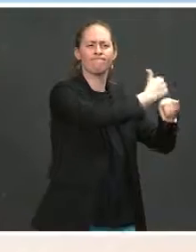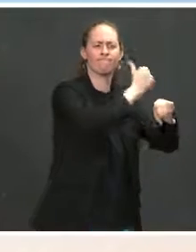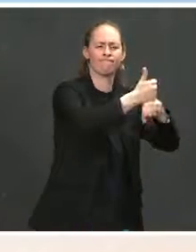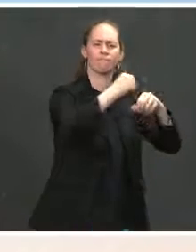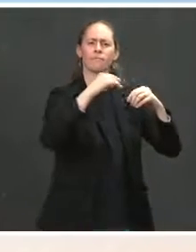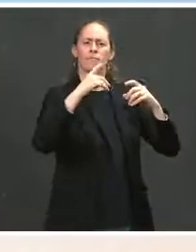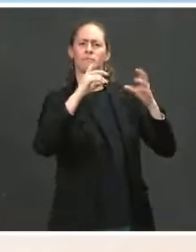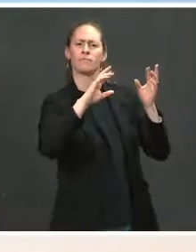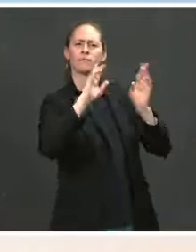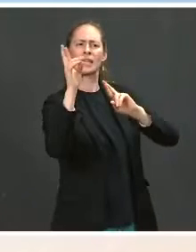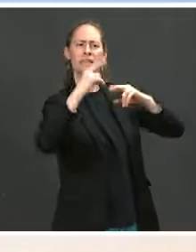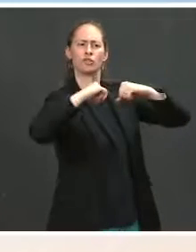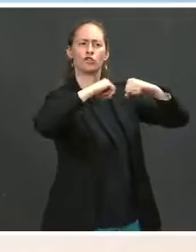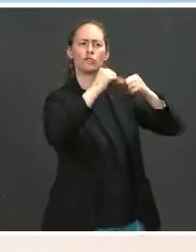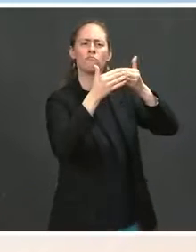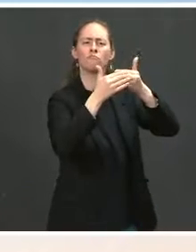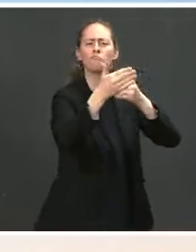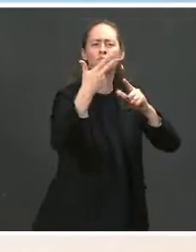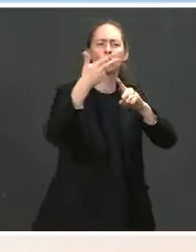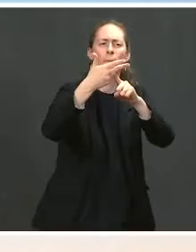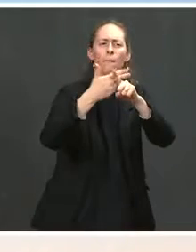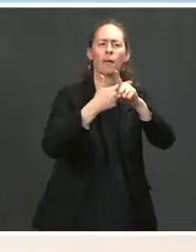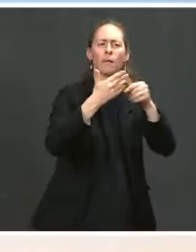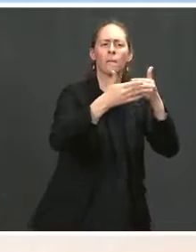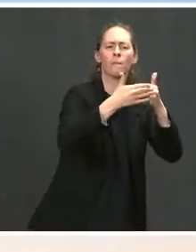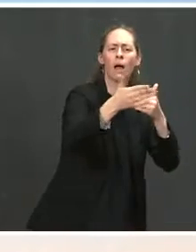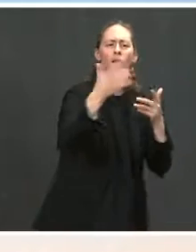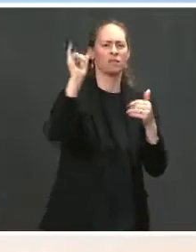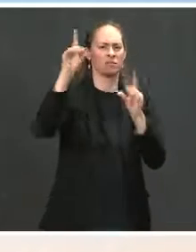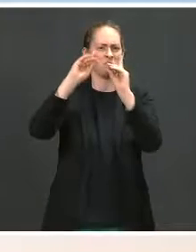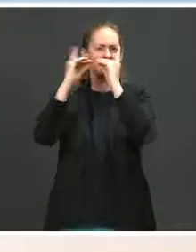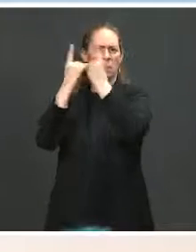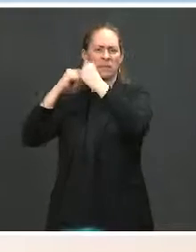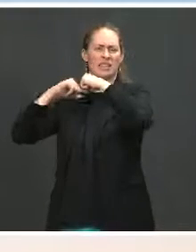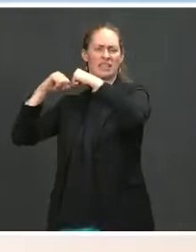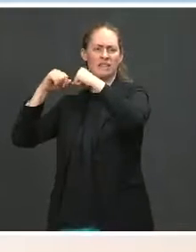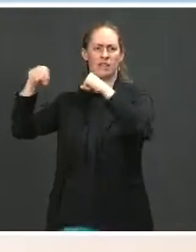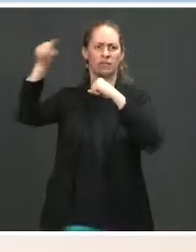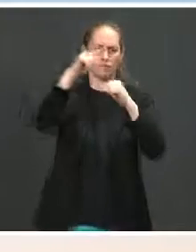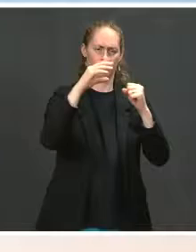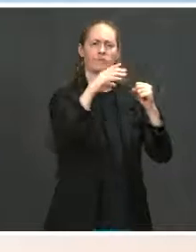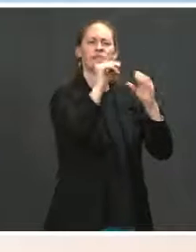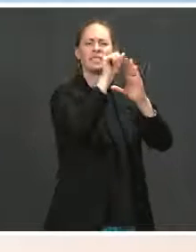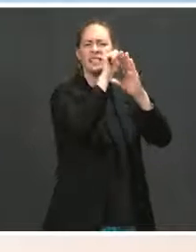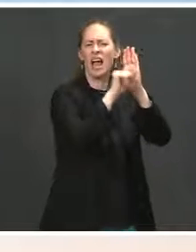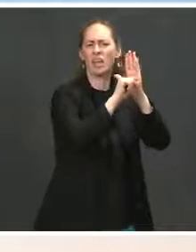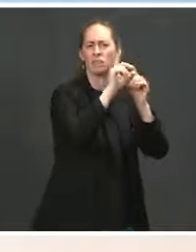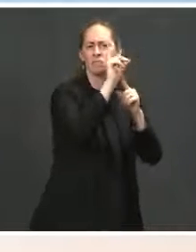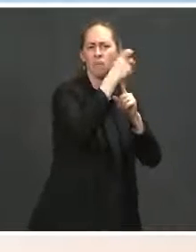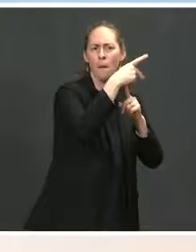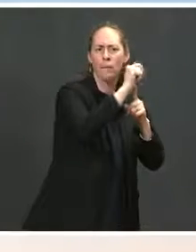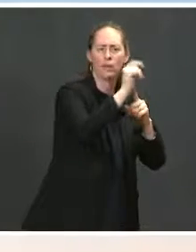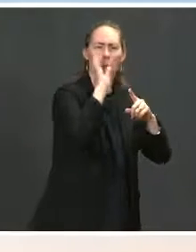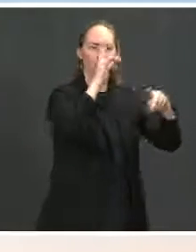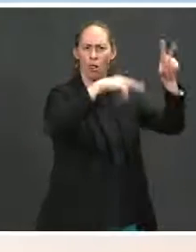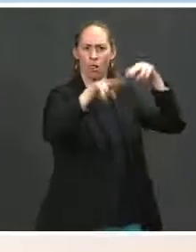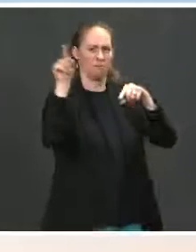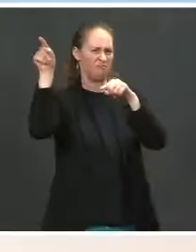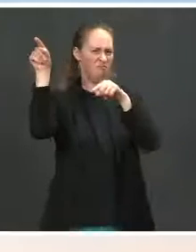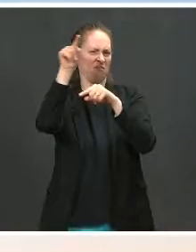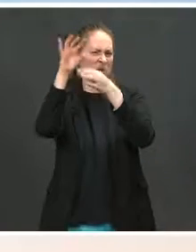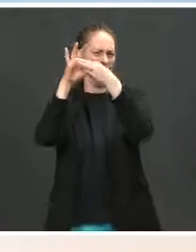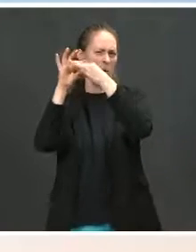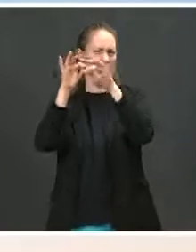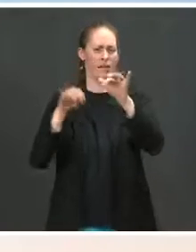by the Defense Department, the State Department in coordination. Okay. And then just one more on immigration. The outgoing Ambassador Jacobson said on Friday